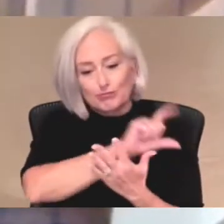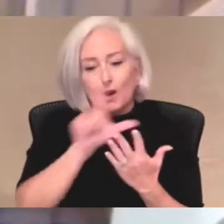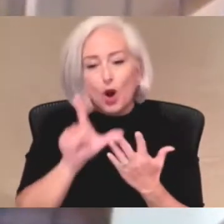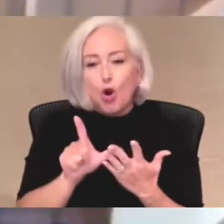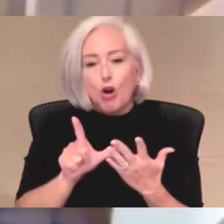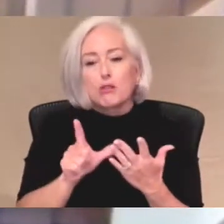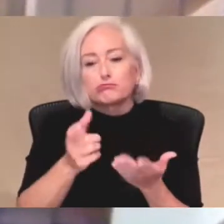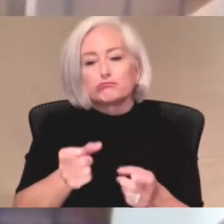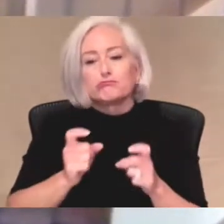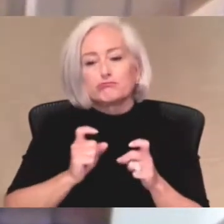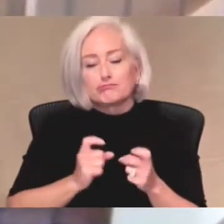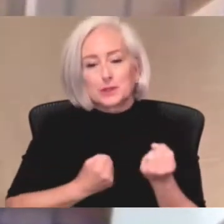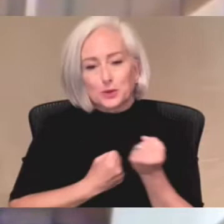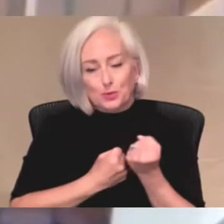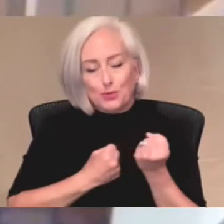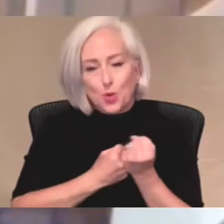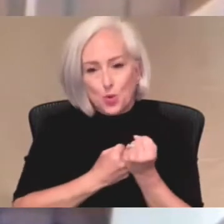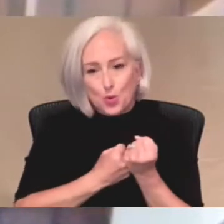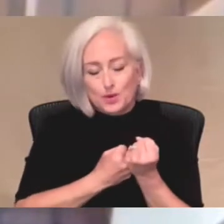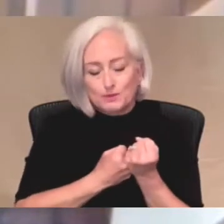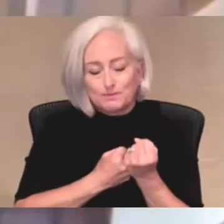that it was